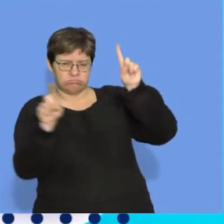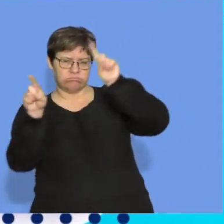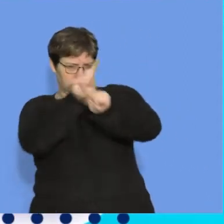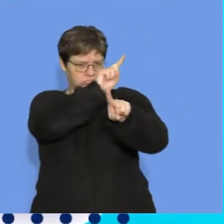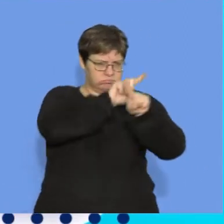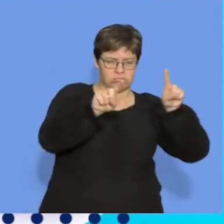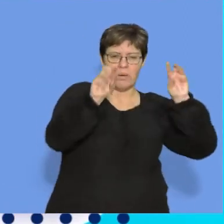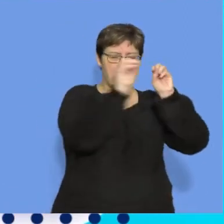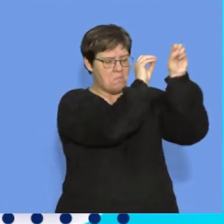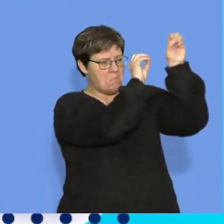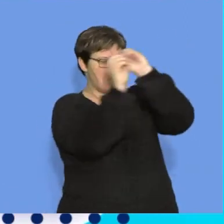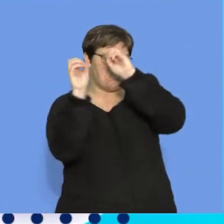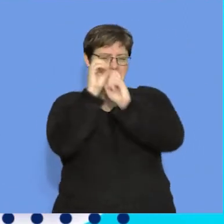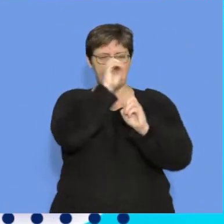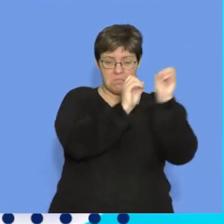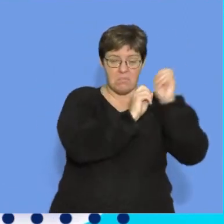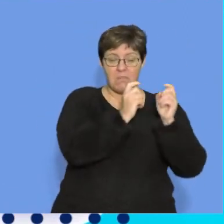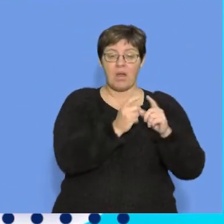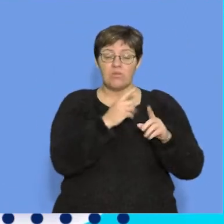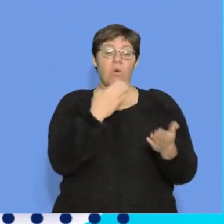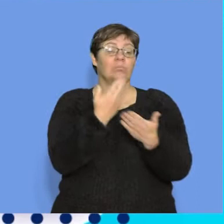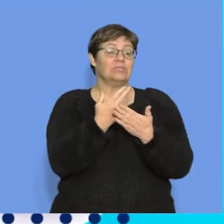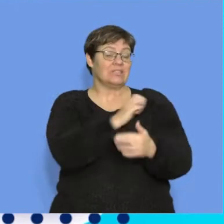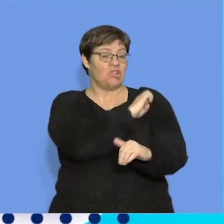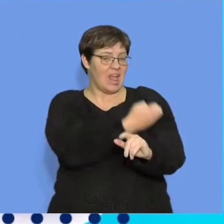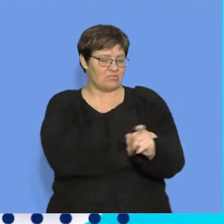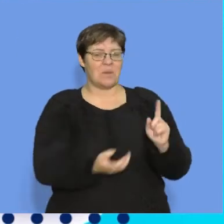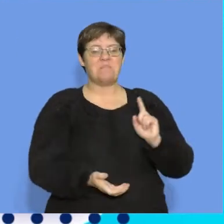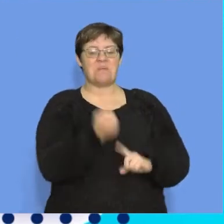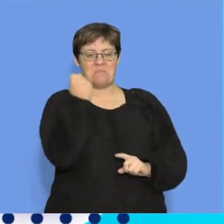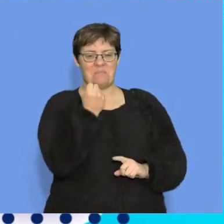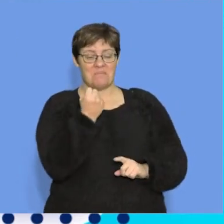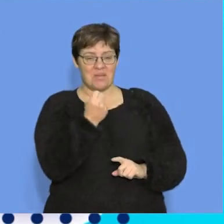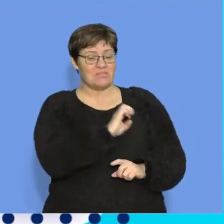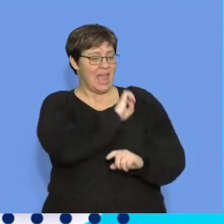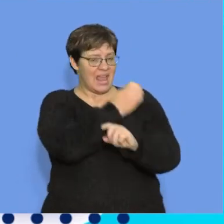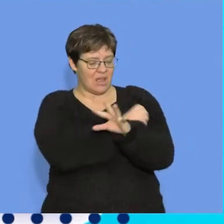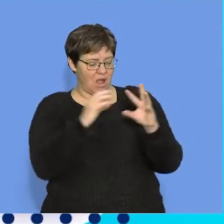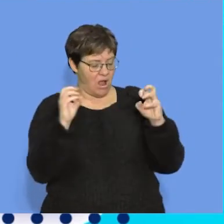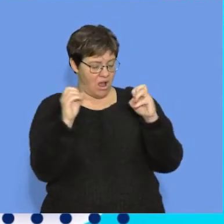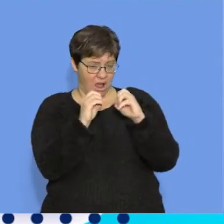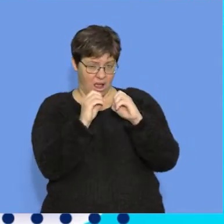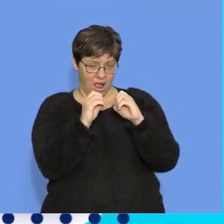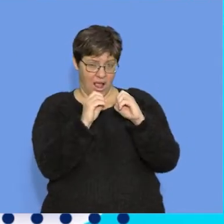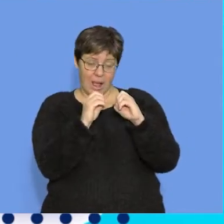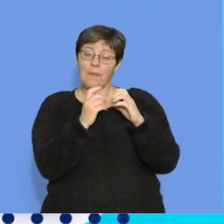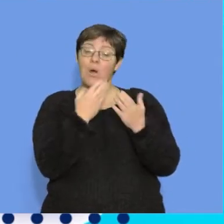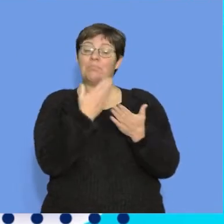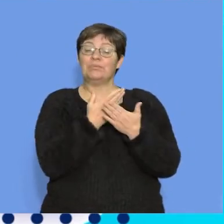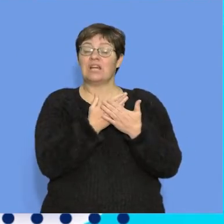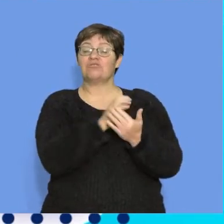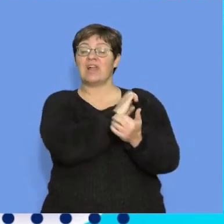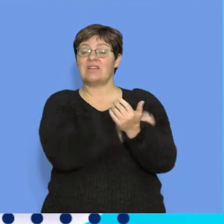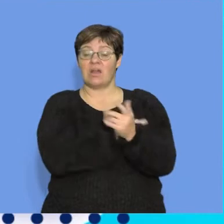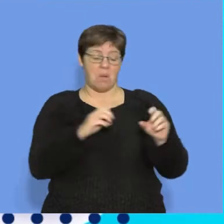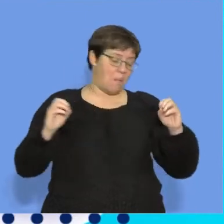and they will gain potential energy. They've got enough energy. As they come close together, they increase their potential energy,